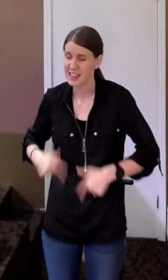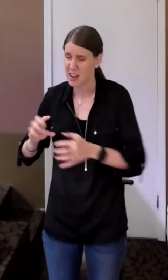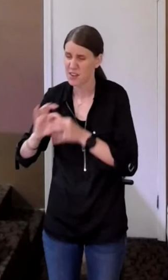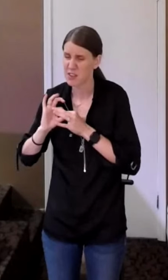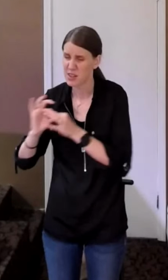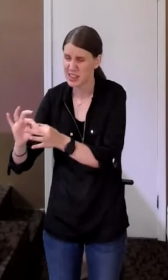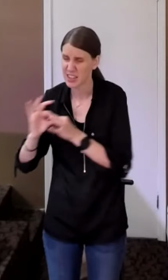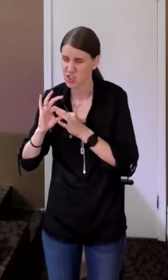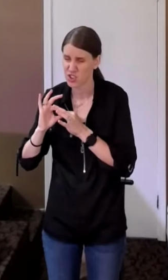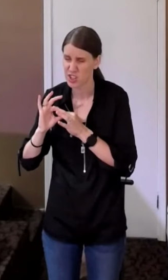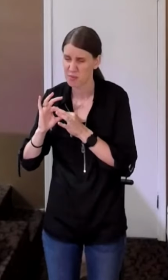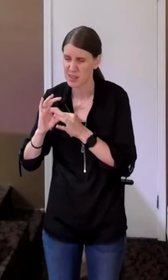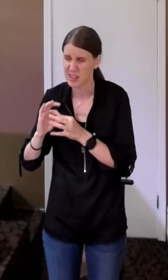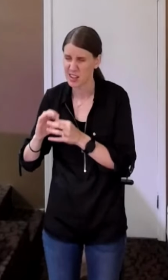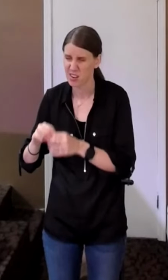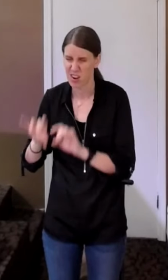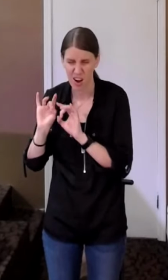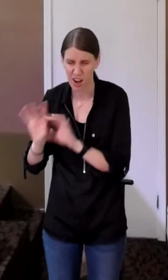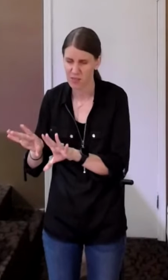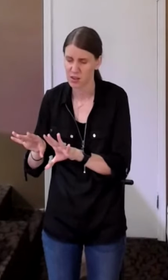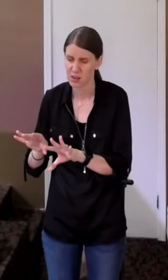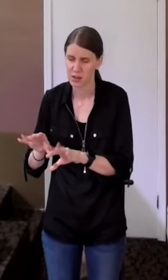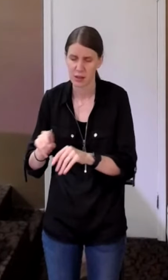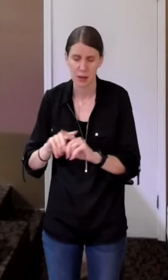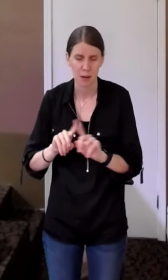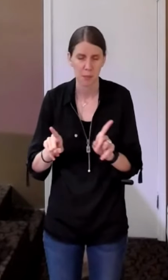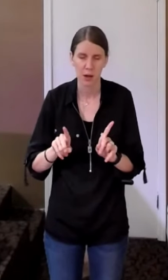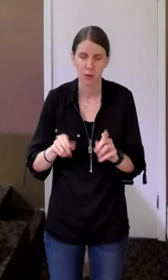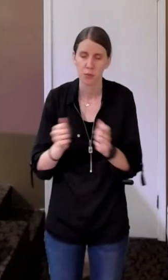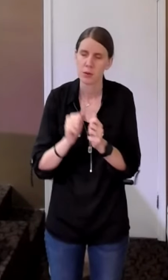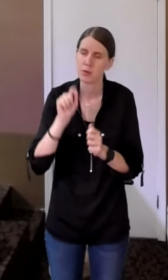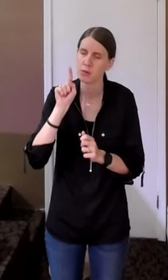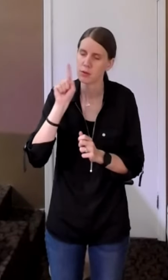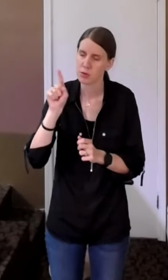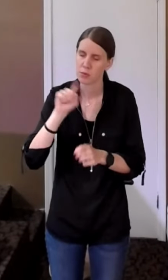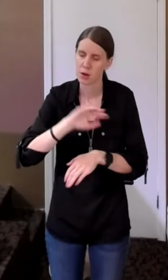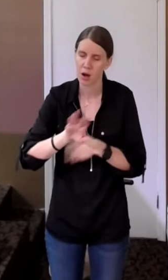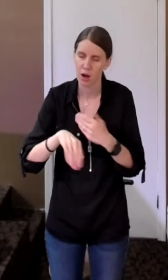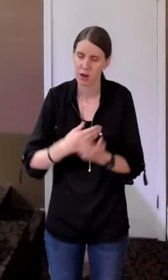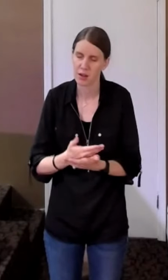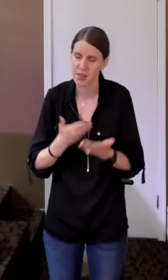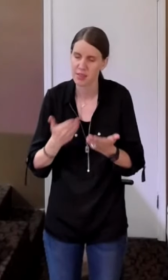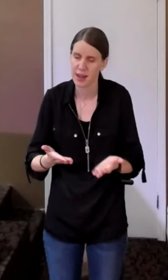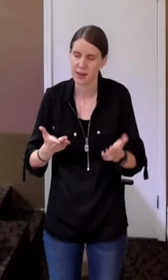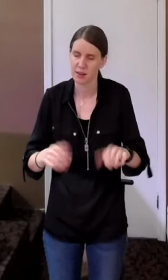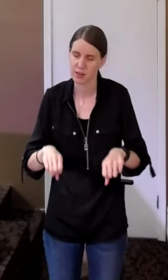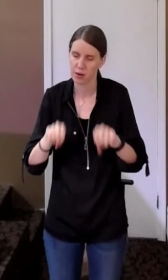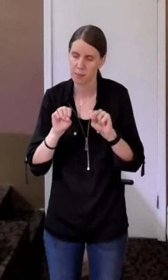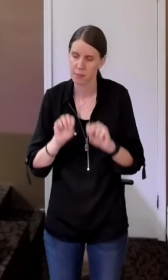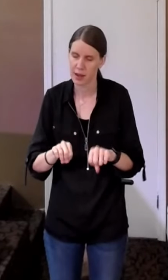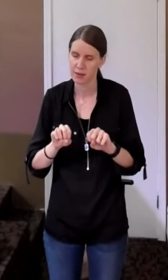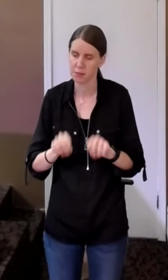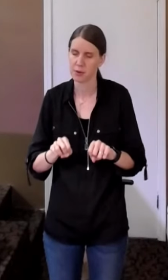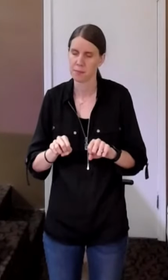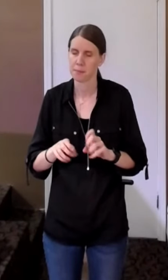make it doubly hard. But Lord, with you, all things are possible.